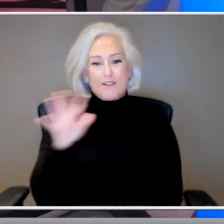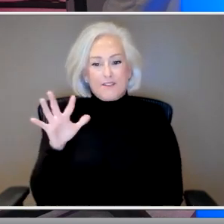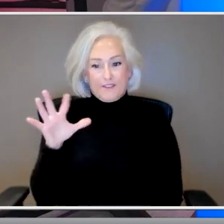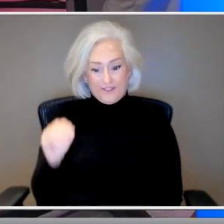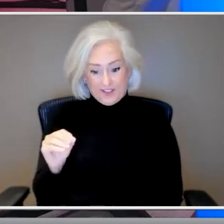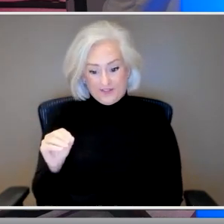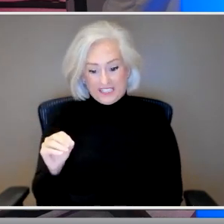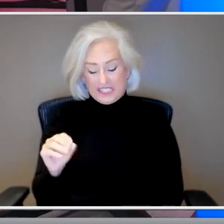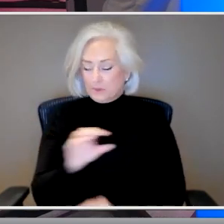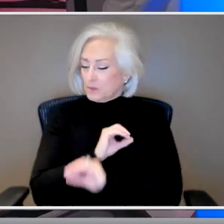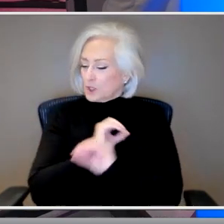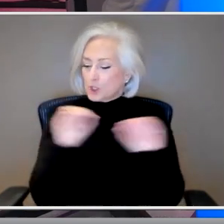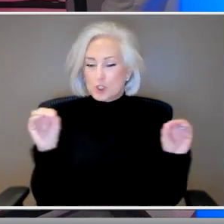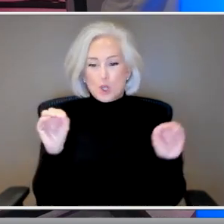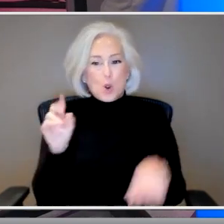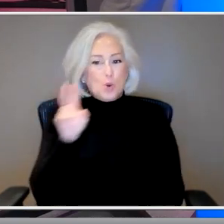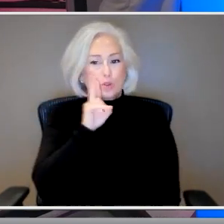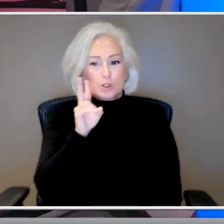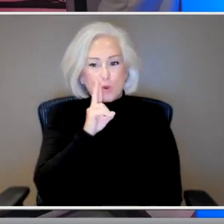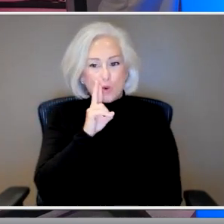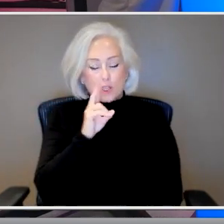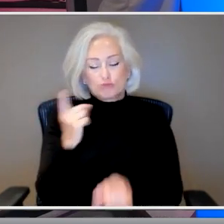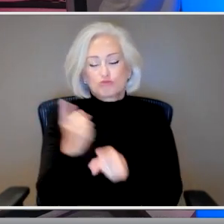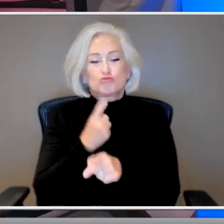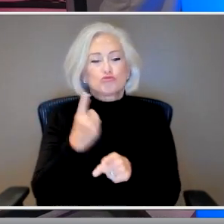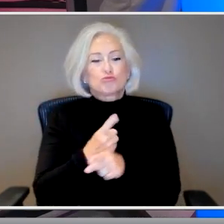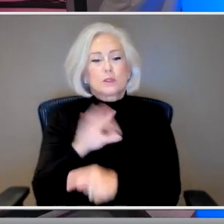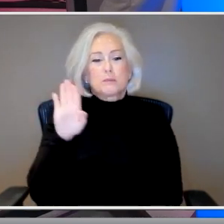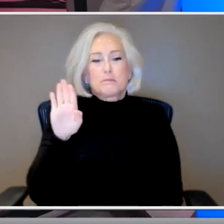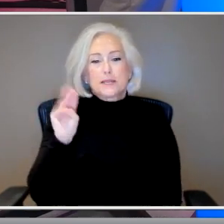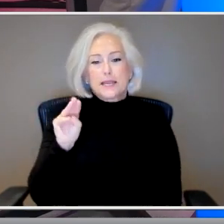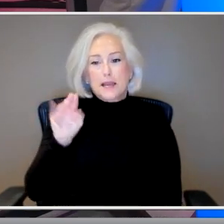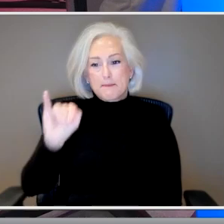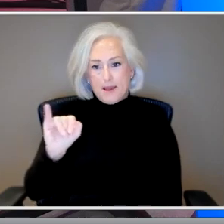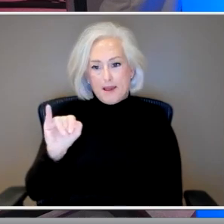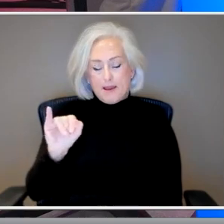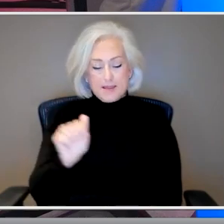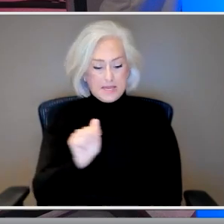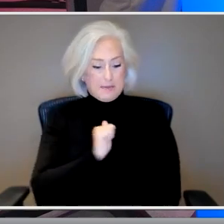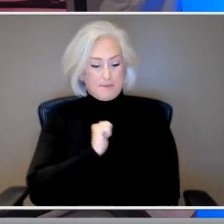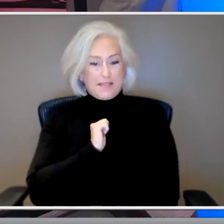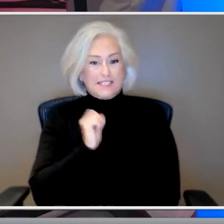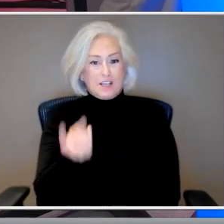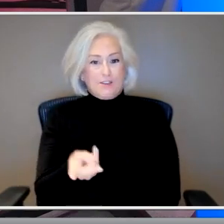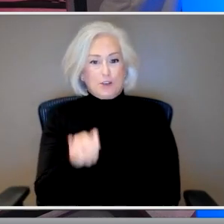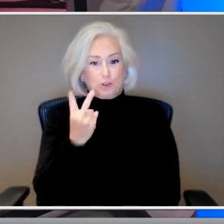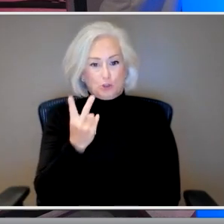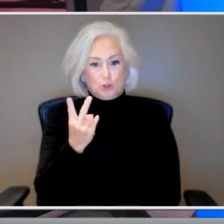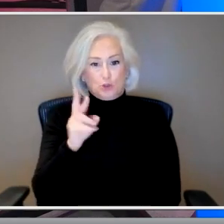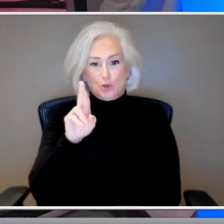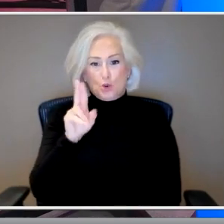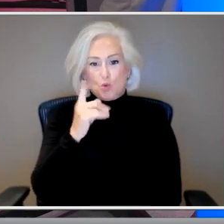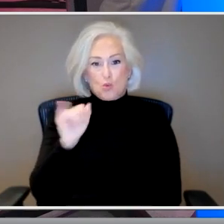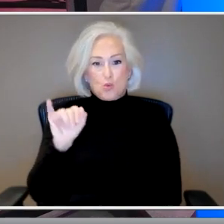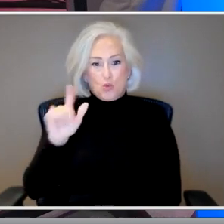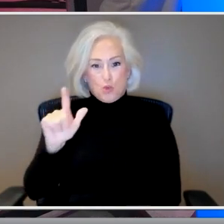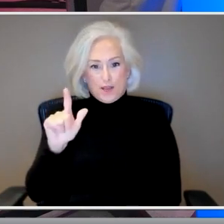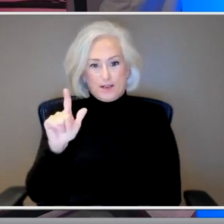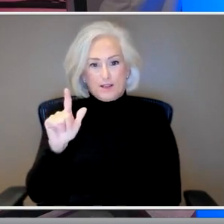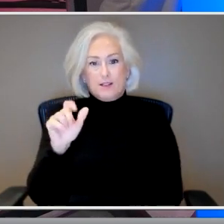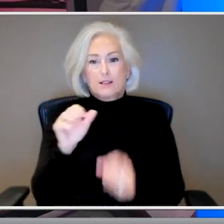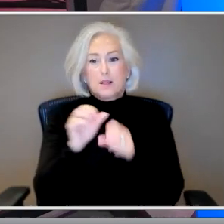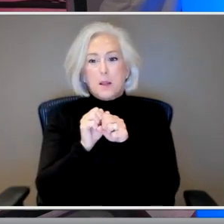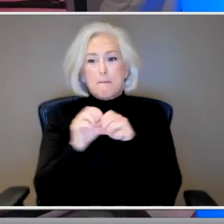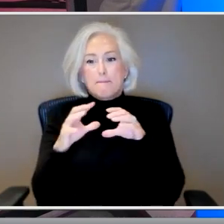normal BMI, I work out, but I had 2 retinal hemorrhages in the periphery of my eye 2 years ago. This year I